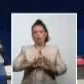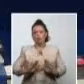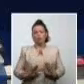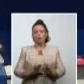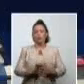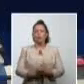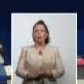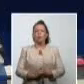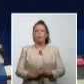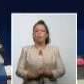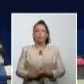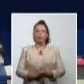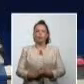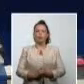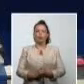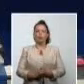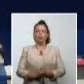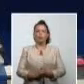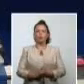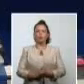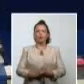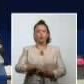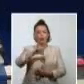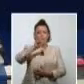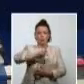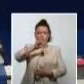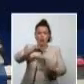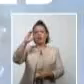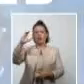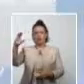in those conditions yesterday.